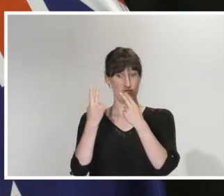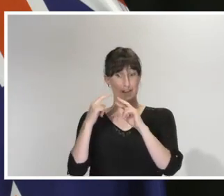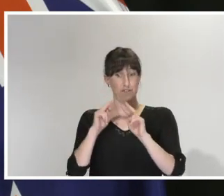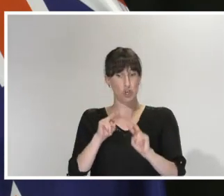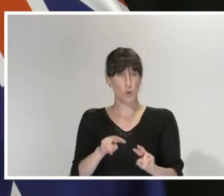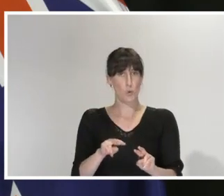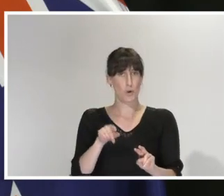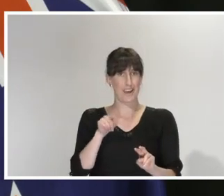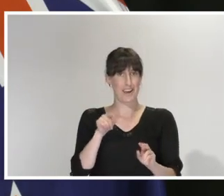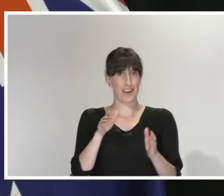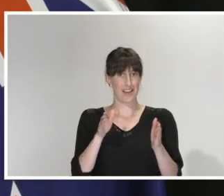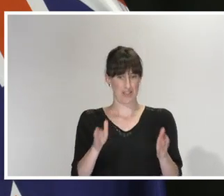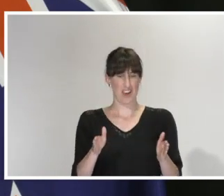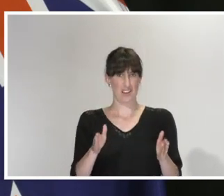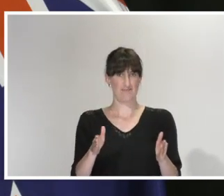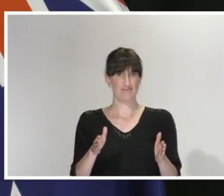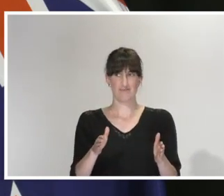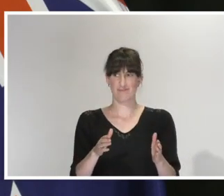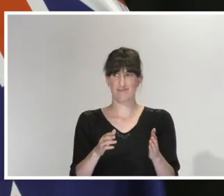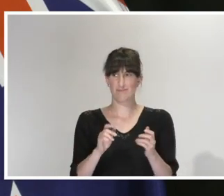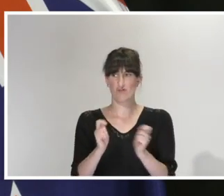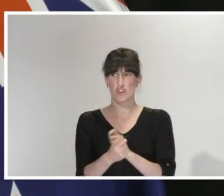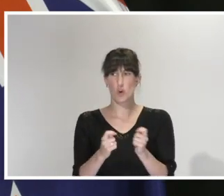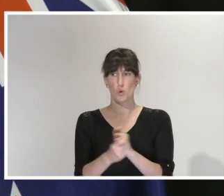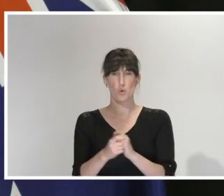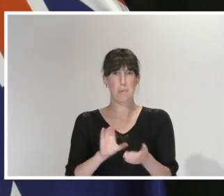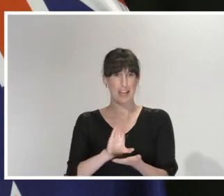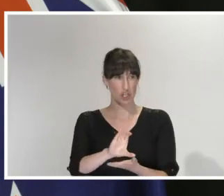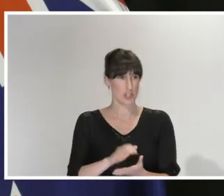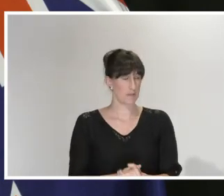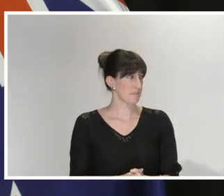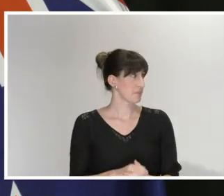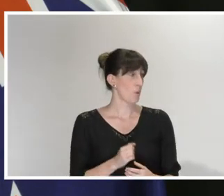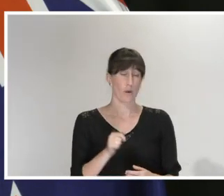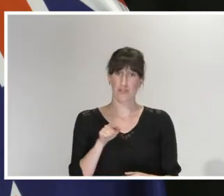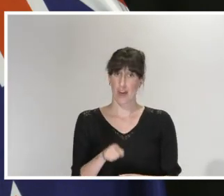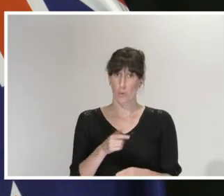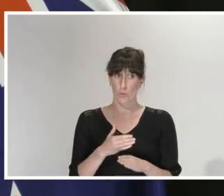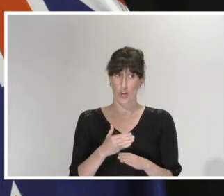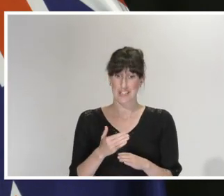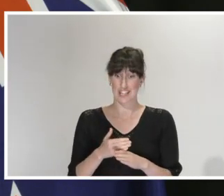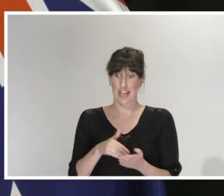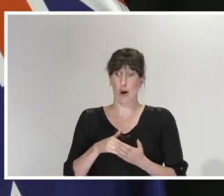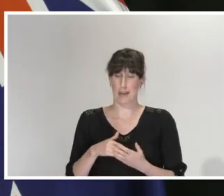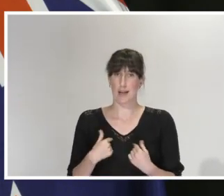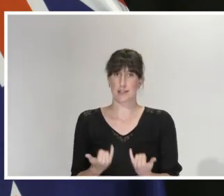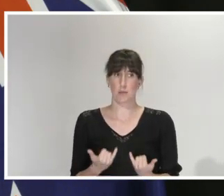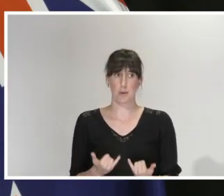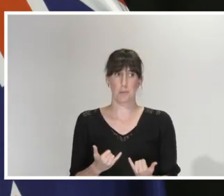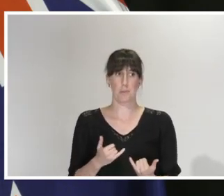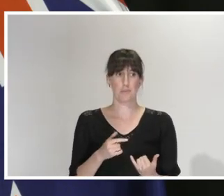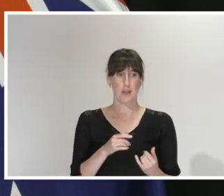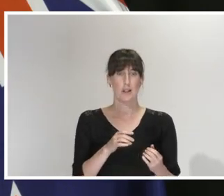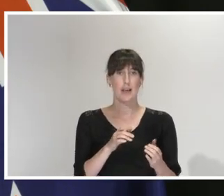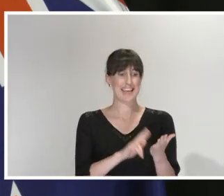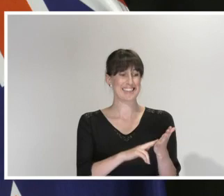review package, of course, is actually helping to contribute to the work that we're doing at the moment. So particularly around the onlining of NCEA, which